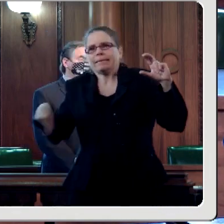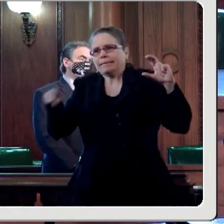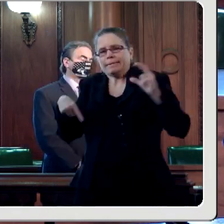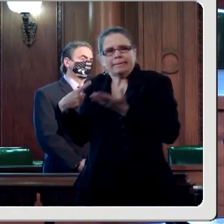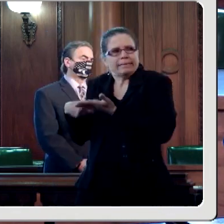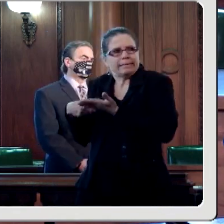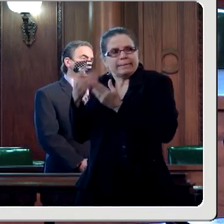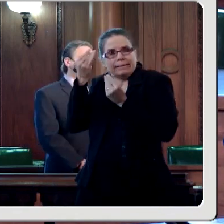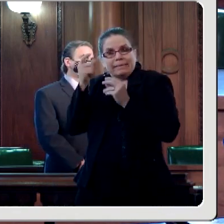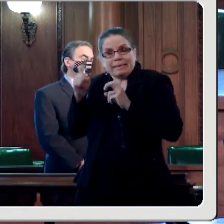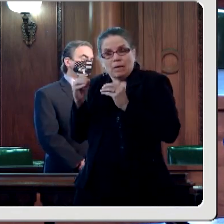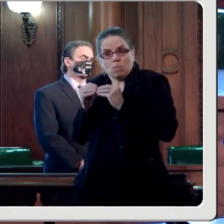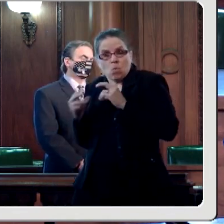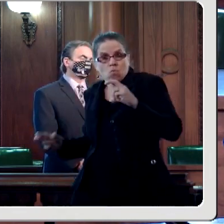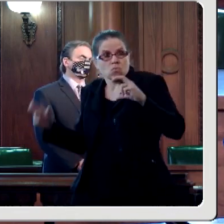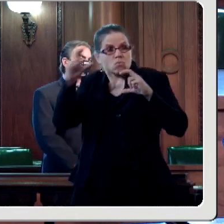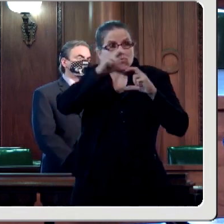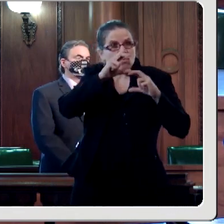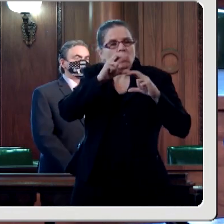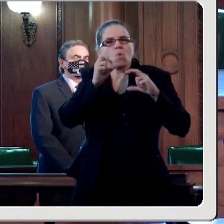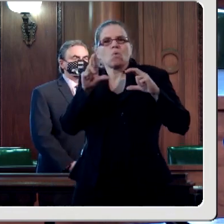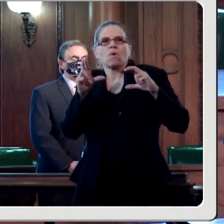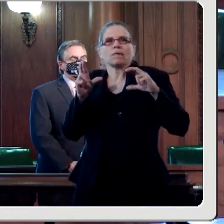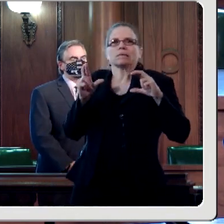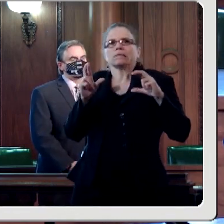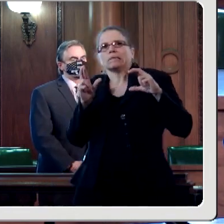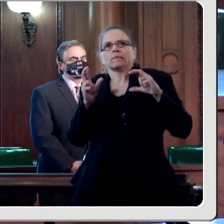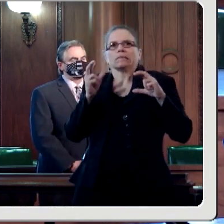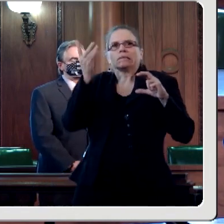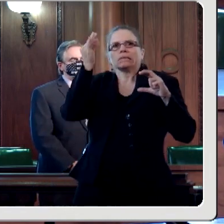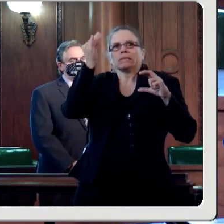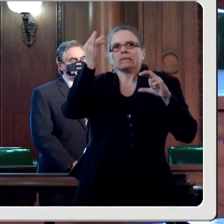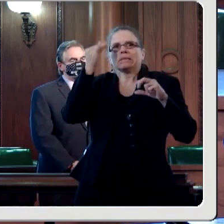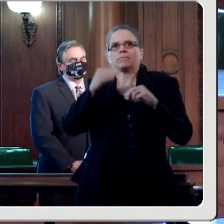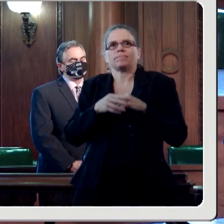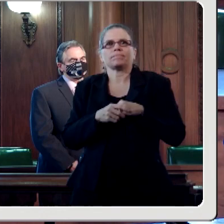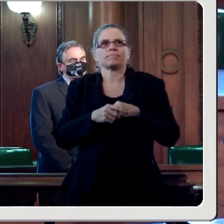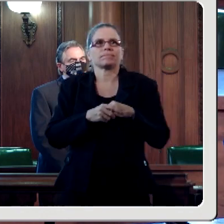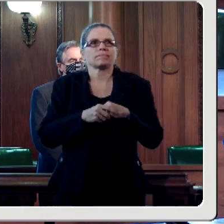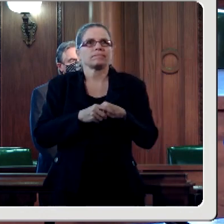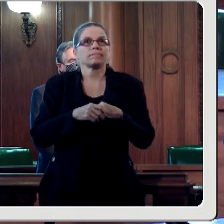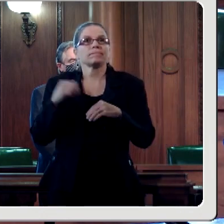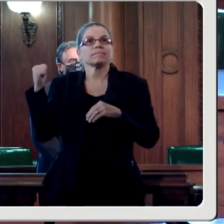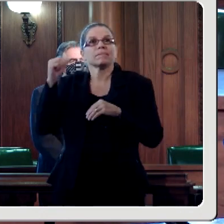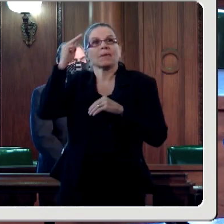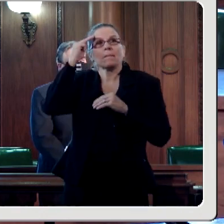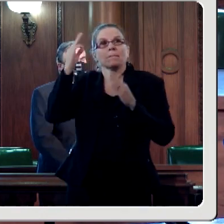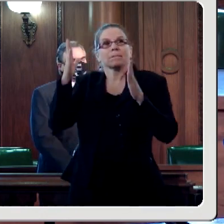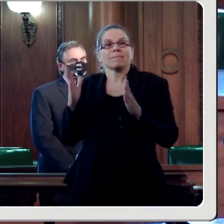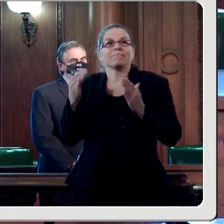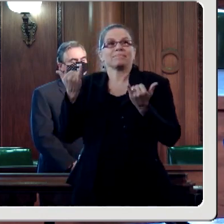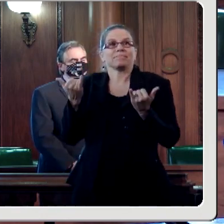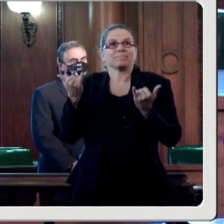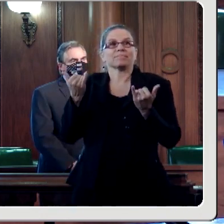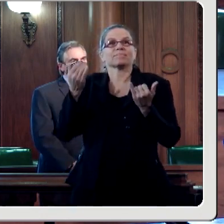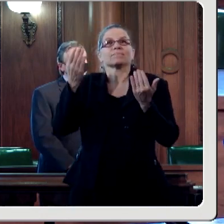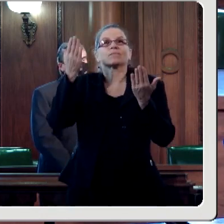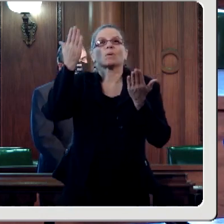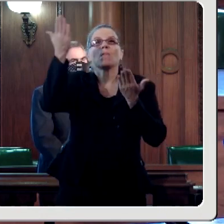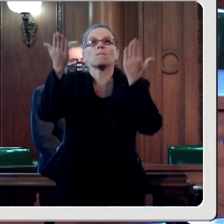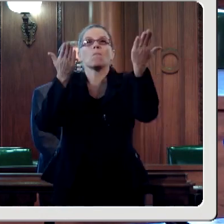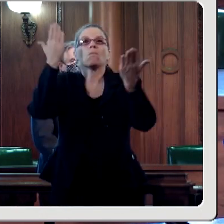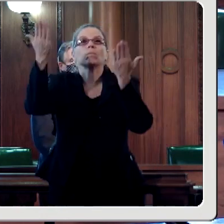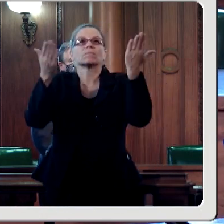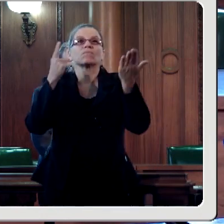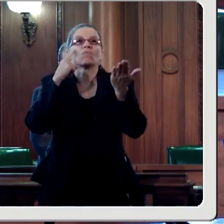to have 2 RFPs going out soon, most likely by the end of the week. One with regards